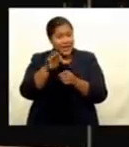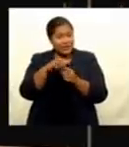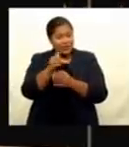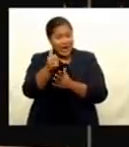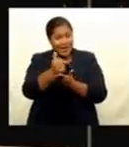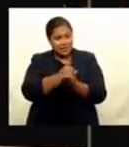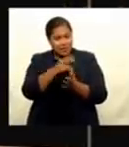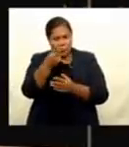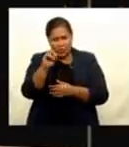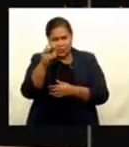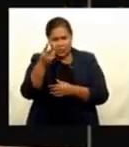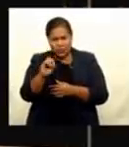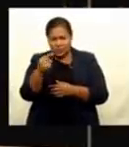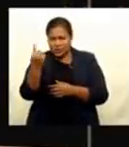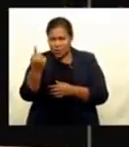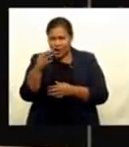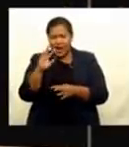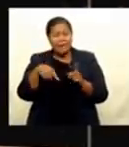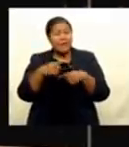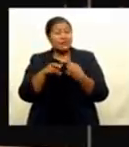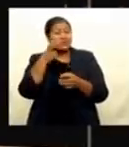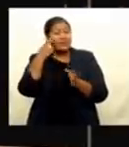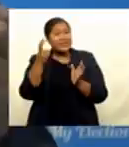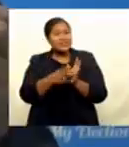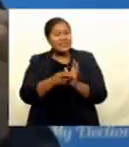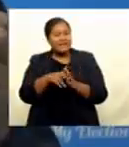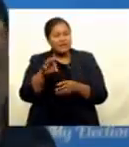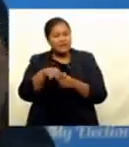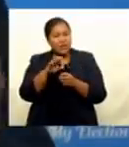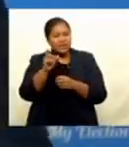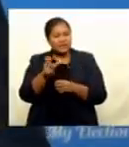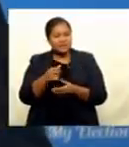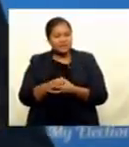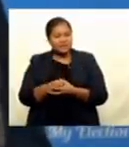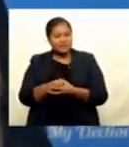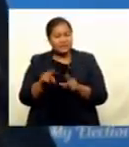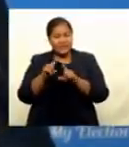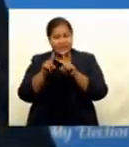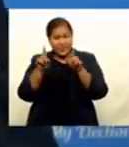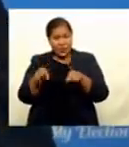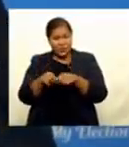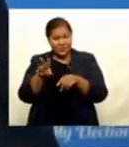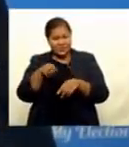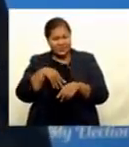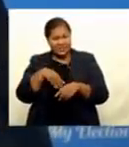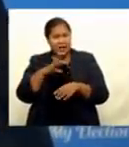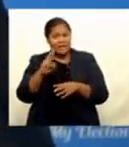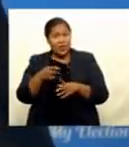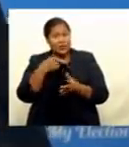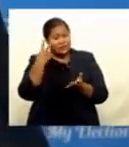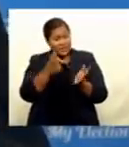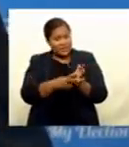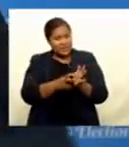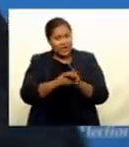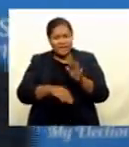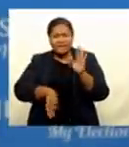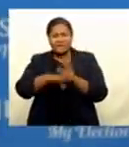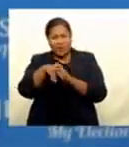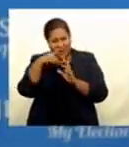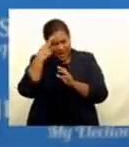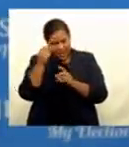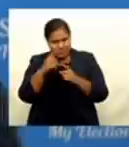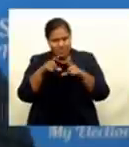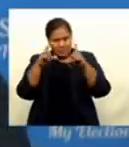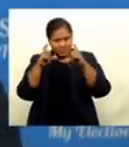2021, which deals with the registration of voters. The voter card assigned to a person upon registration will contain the full name,